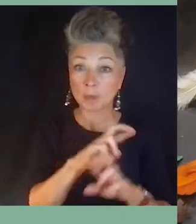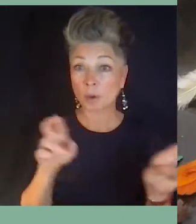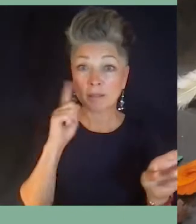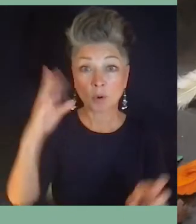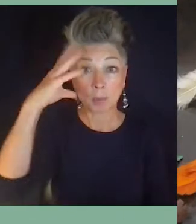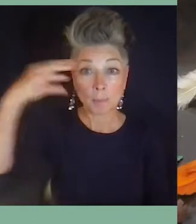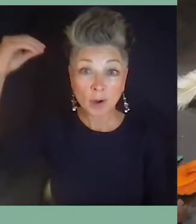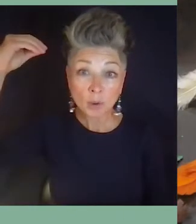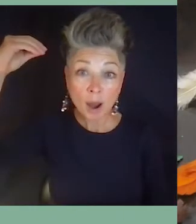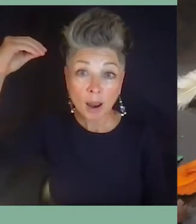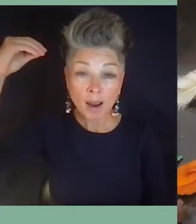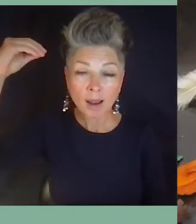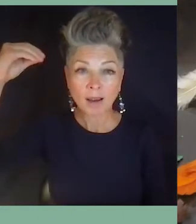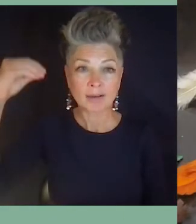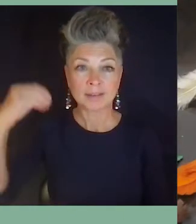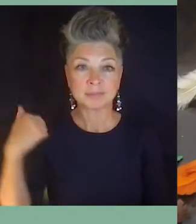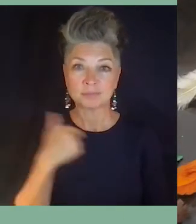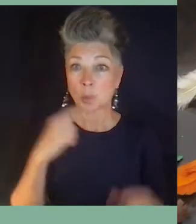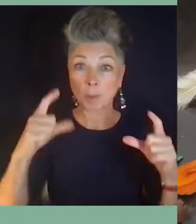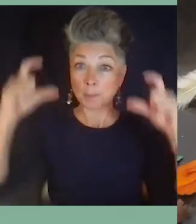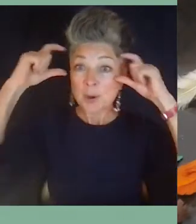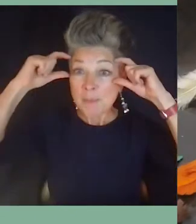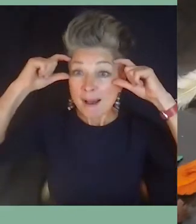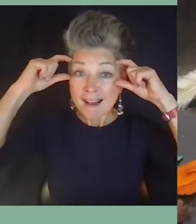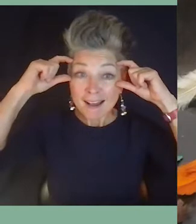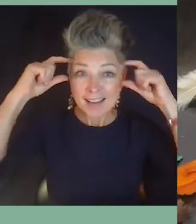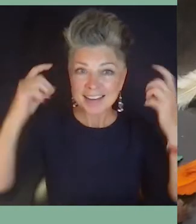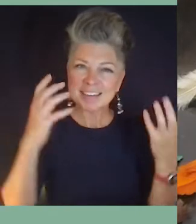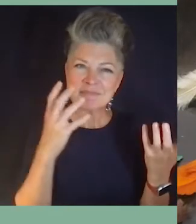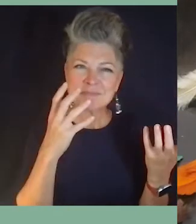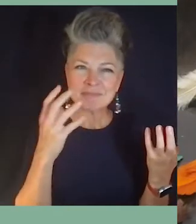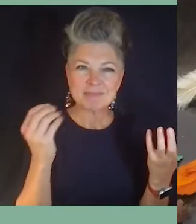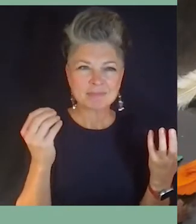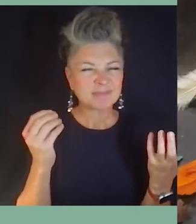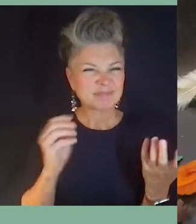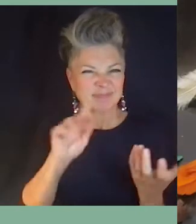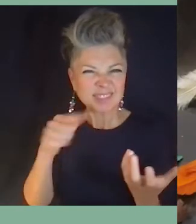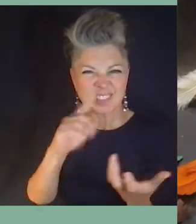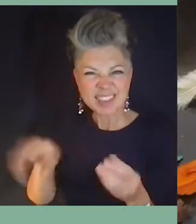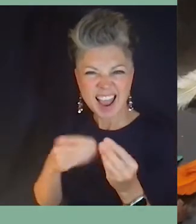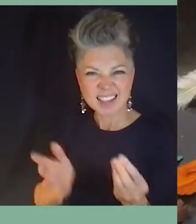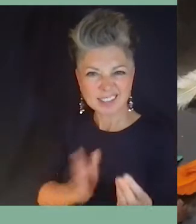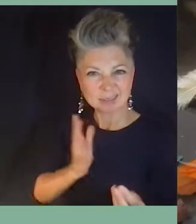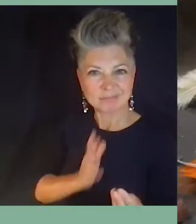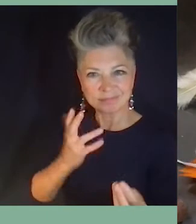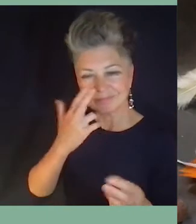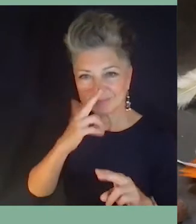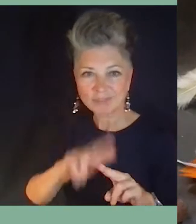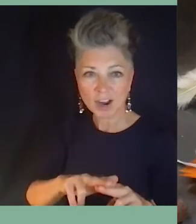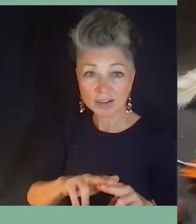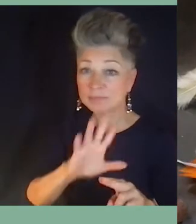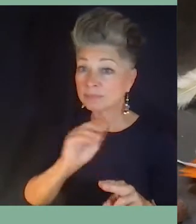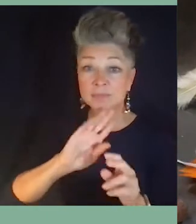them on, and yeah, I just like to do a little us in, but yeah,